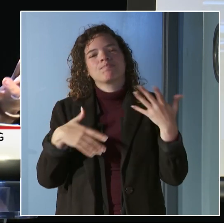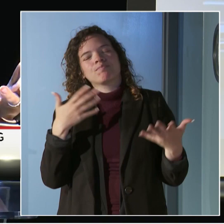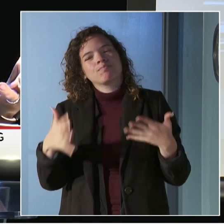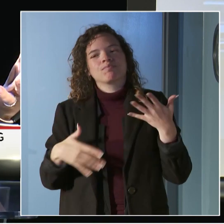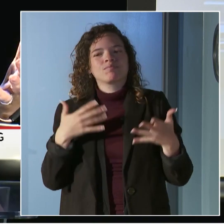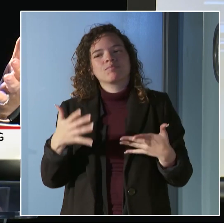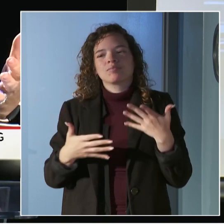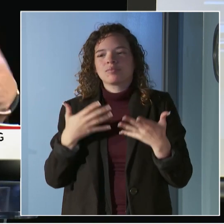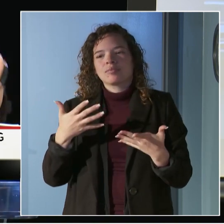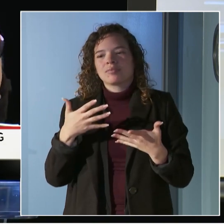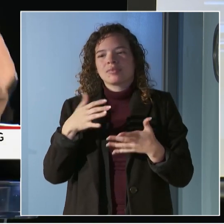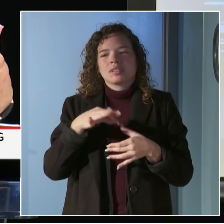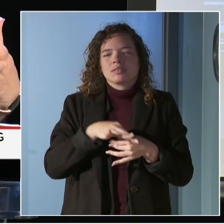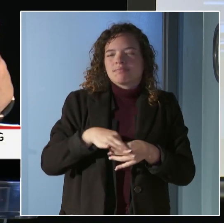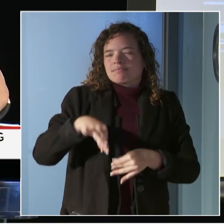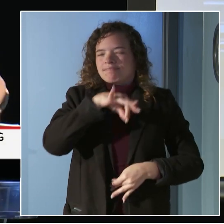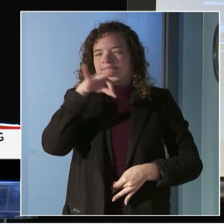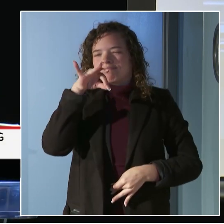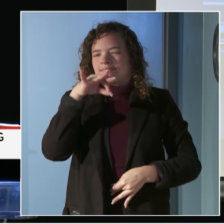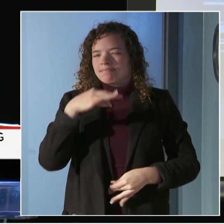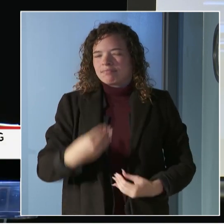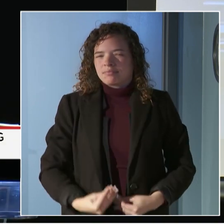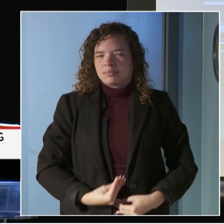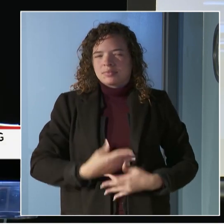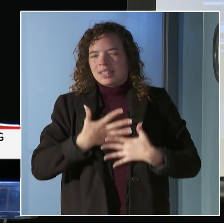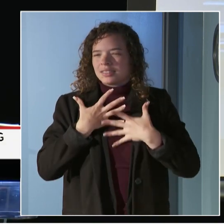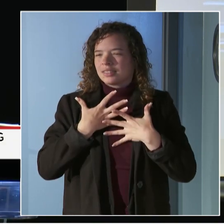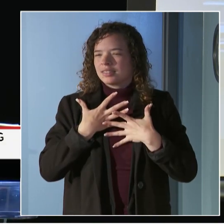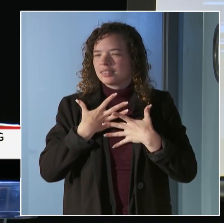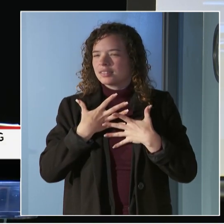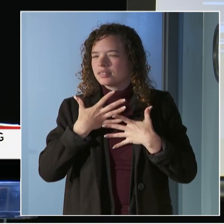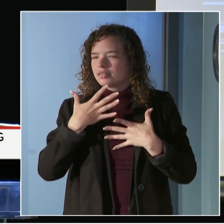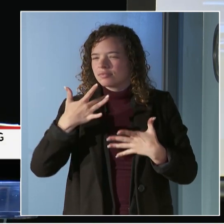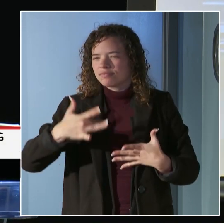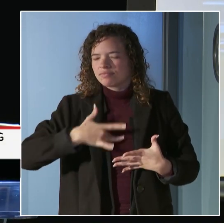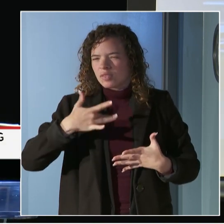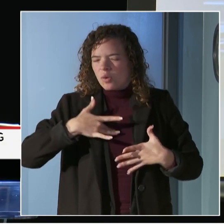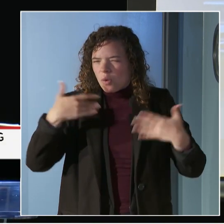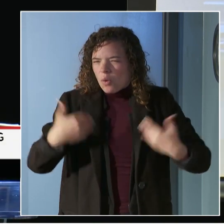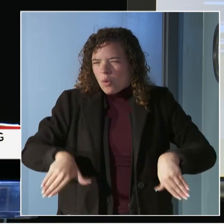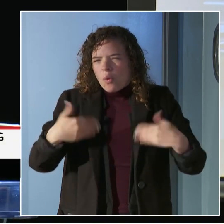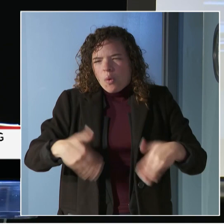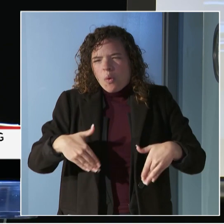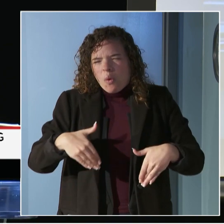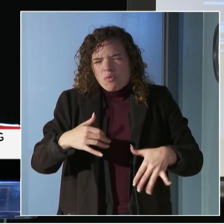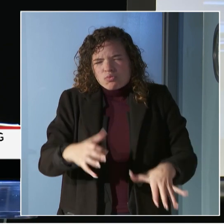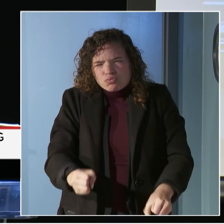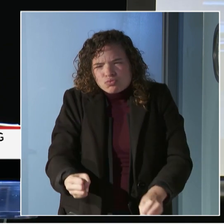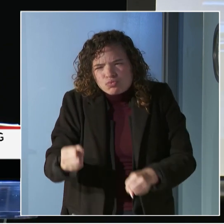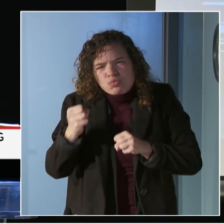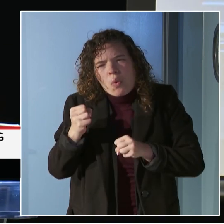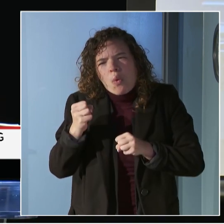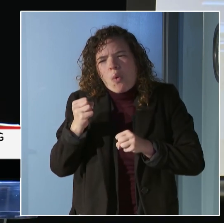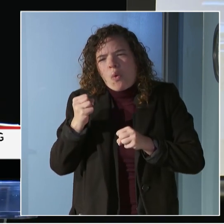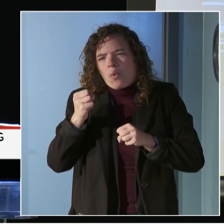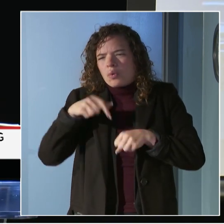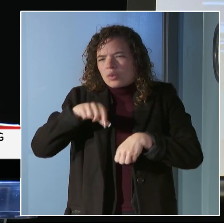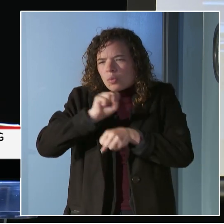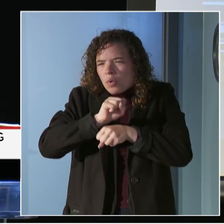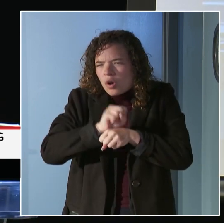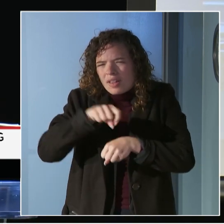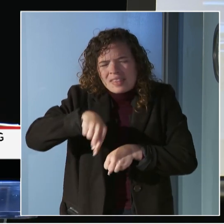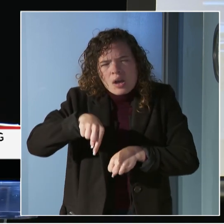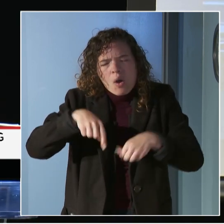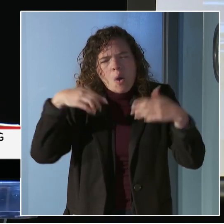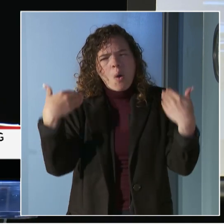spirit that we feel in our community with the strong presence of Jubilee working here. And all of our Church